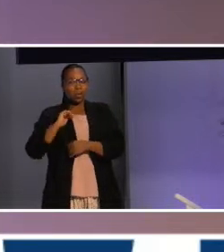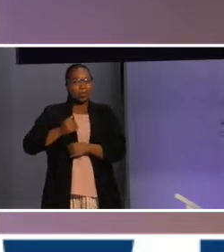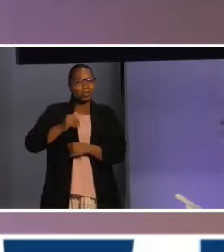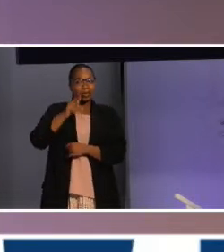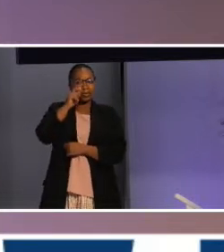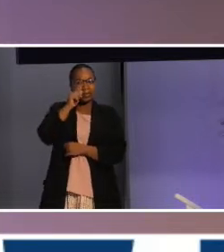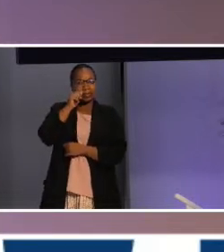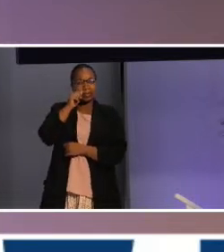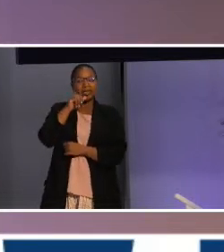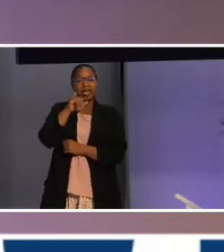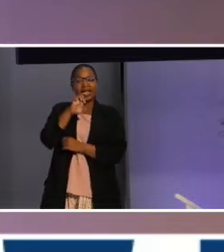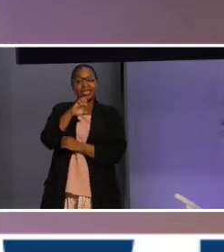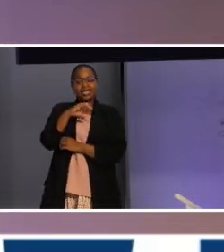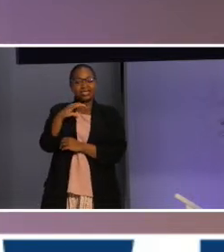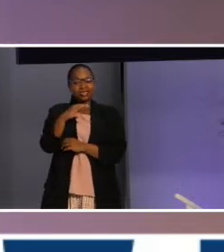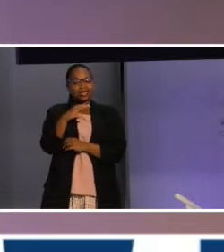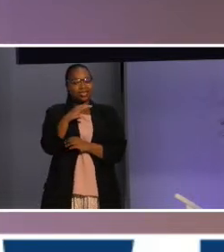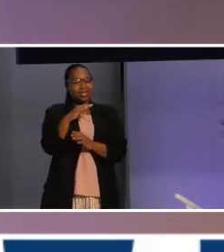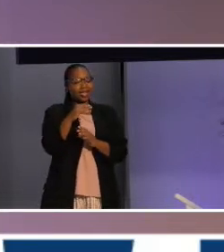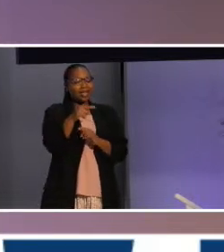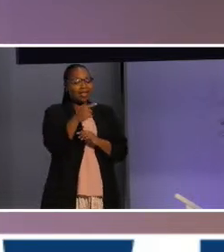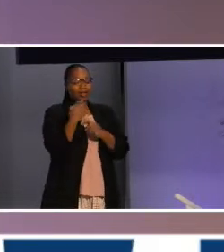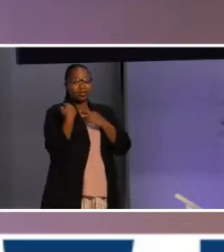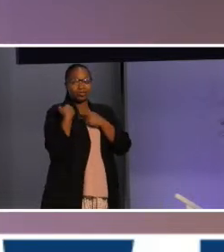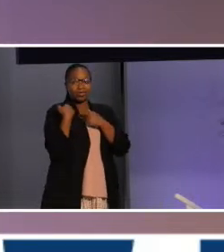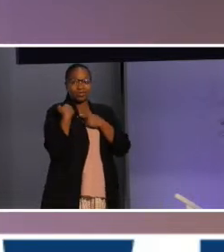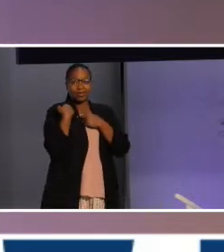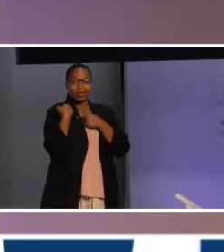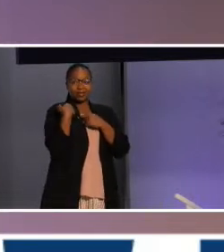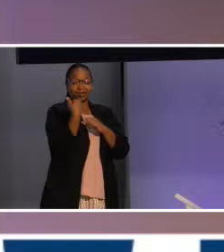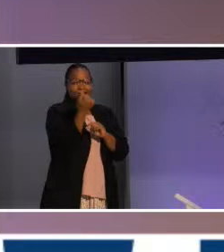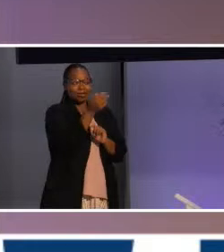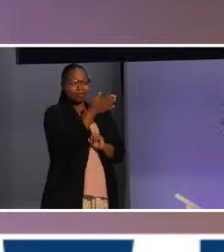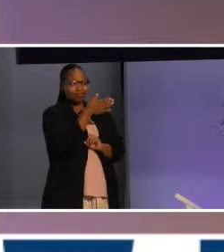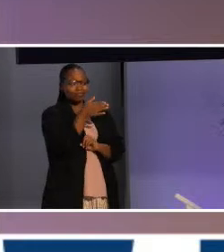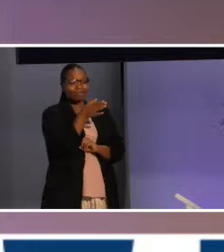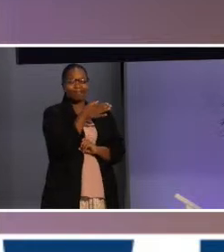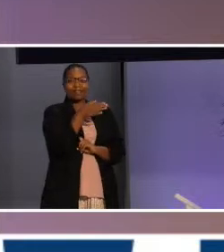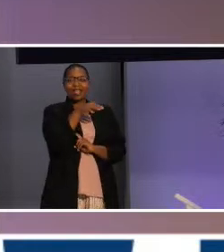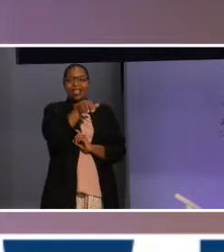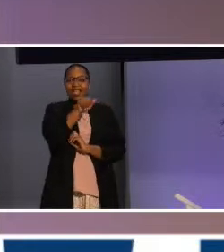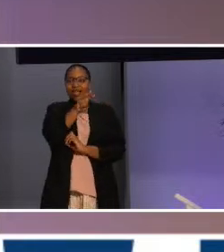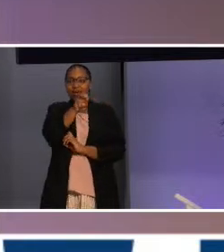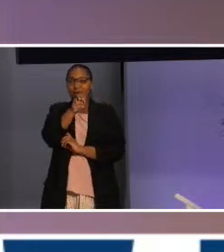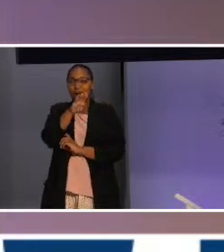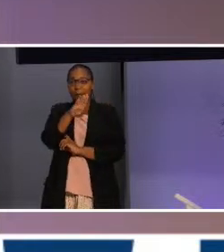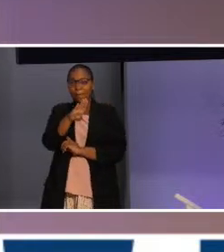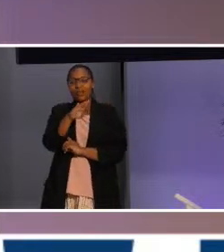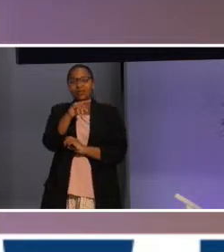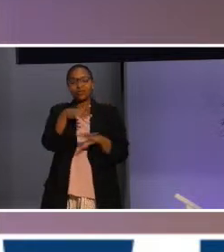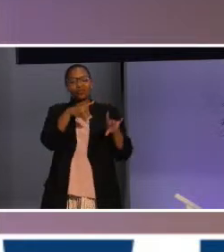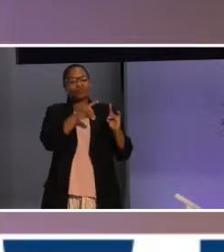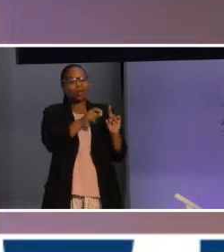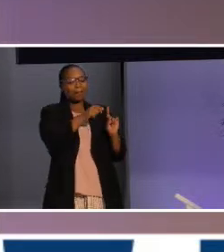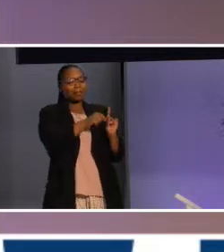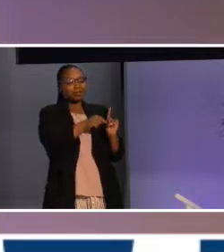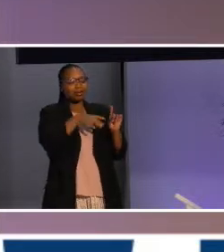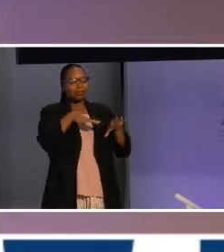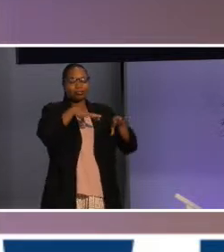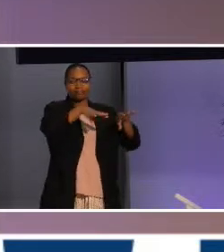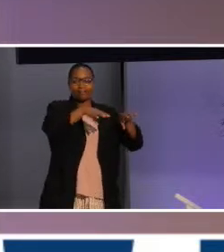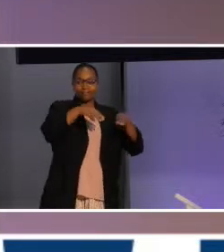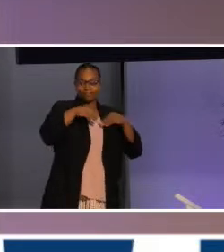Africa accepts this responsibility, mindful of the challenges that lie